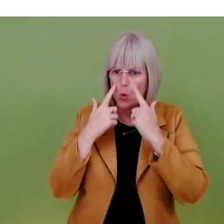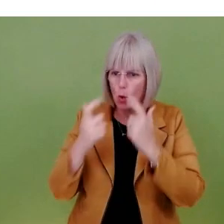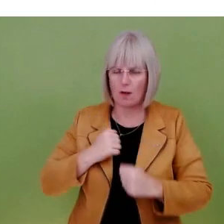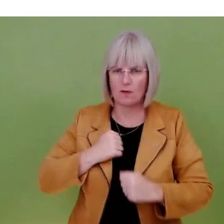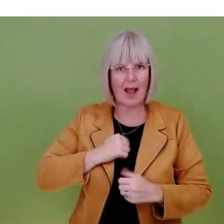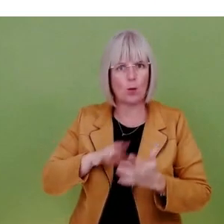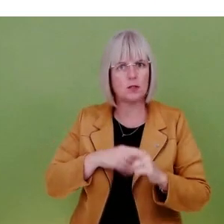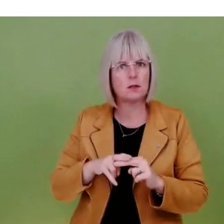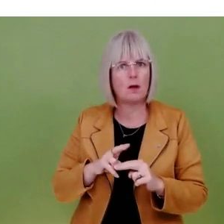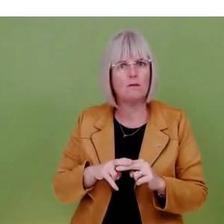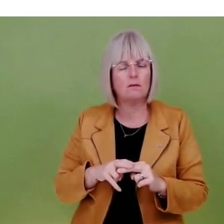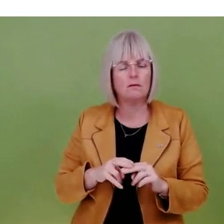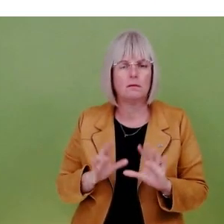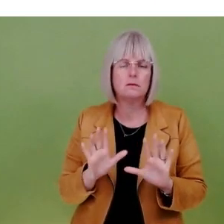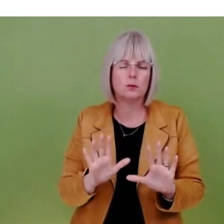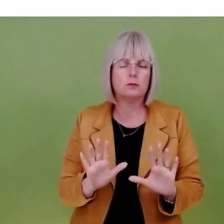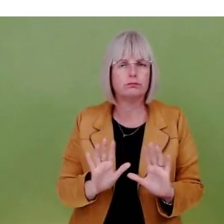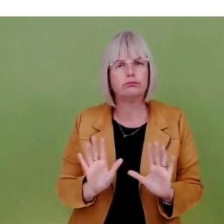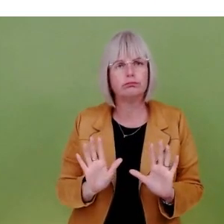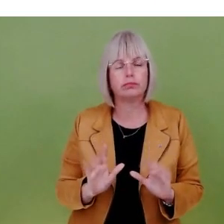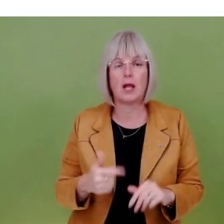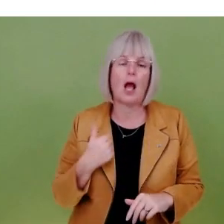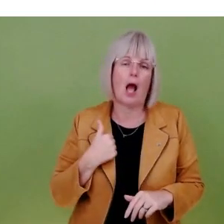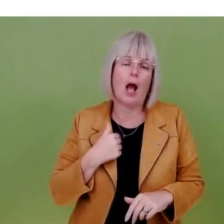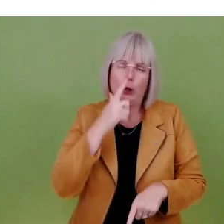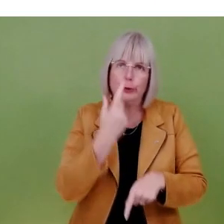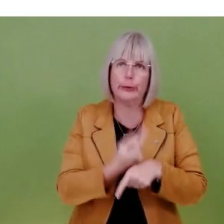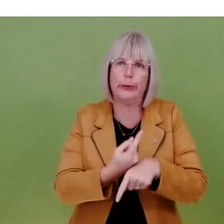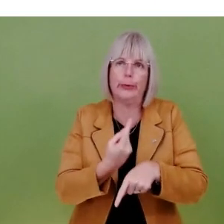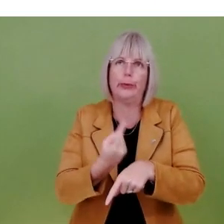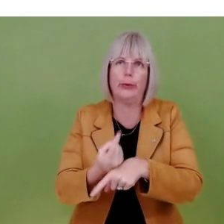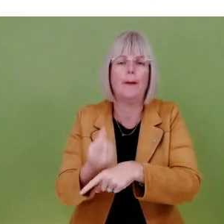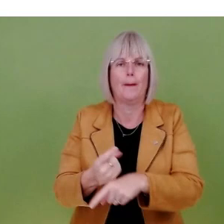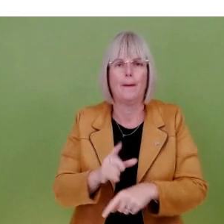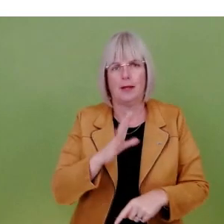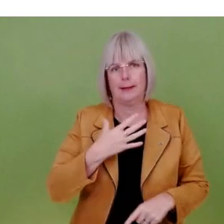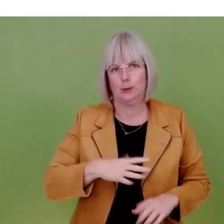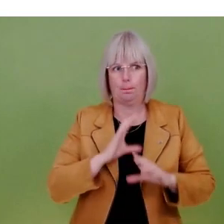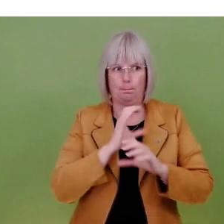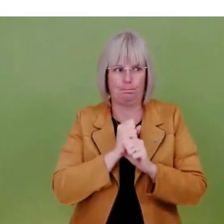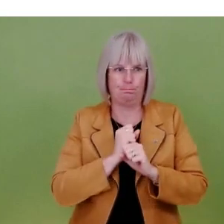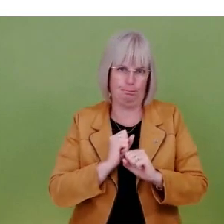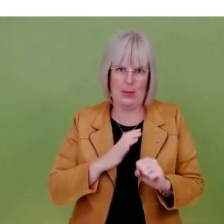So yeah, I could talk for ages on it, but let me pause because I don't want to monopolise, Margo.